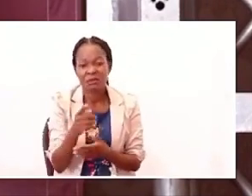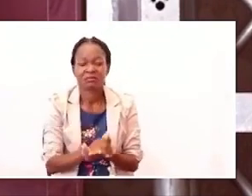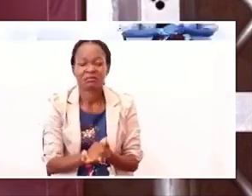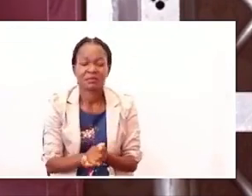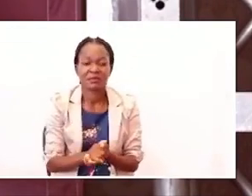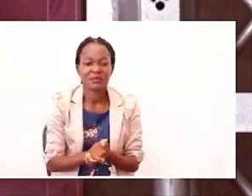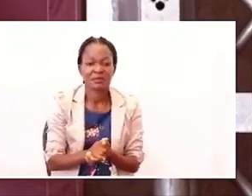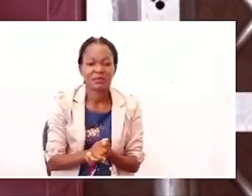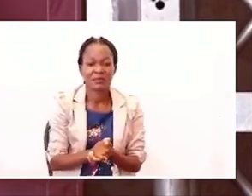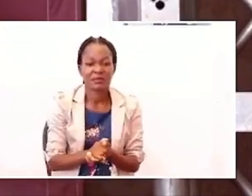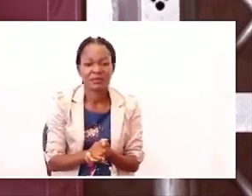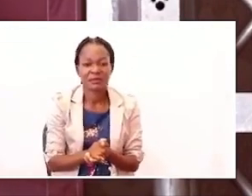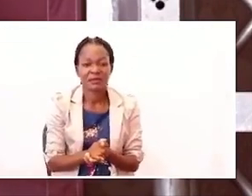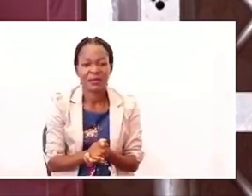been